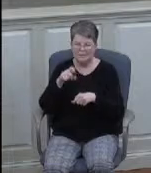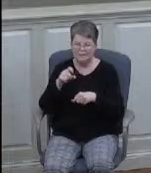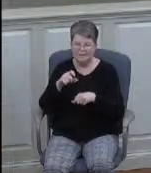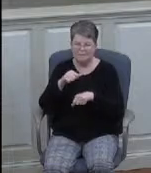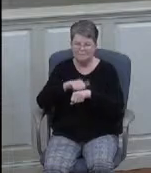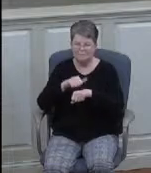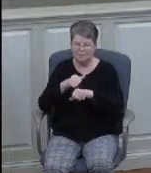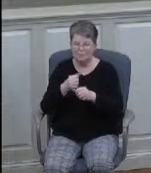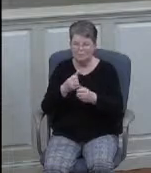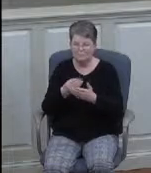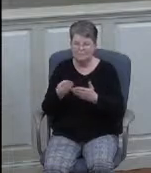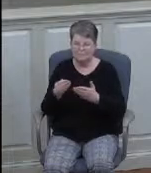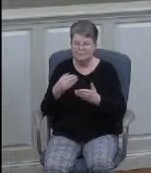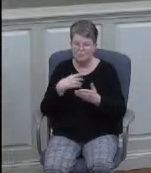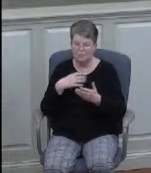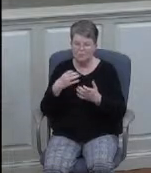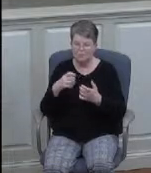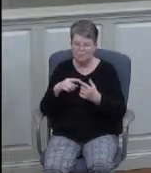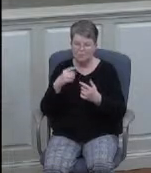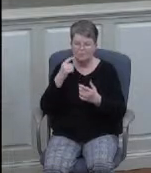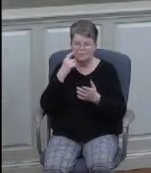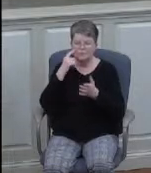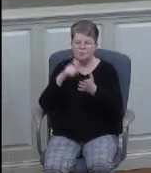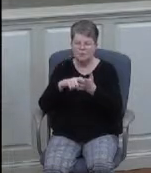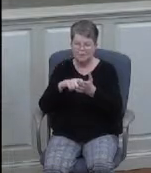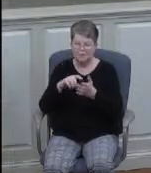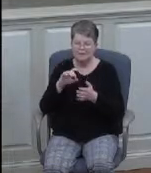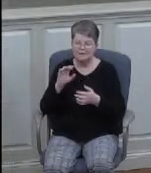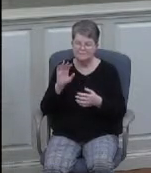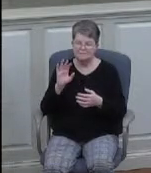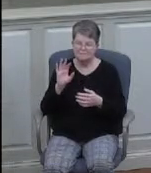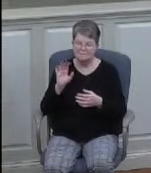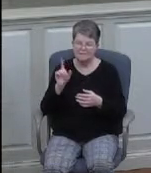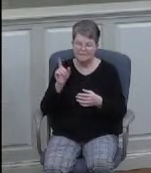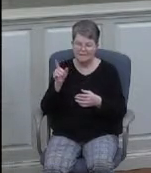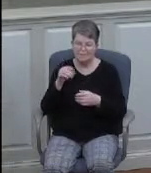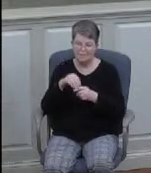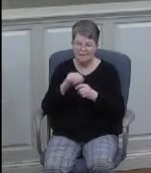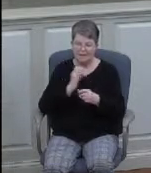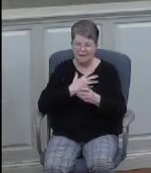want to acknowledge their presence in the community and thank them for what they do.